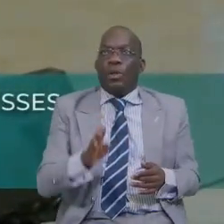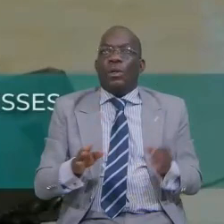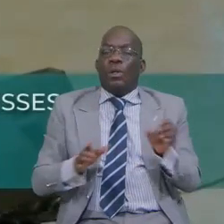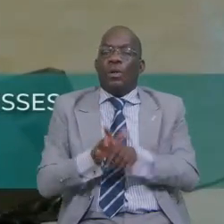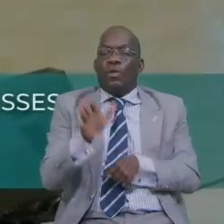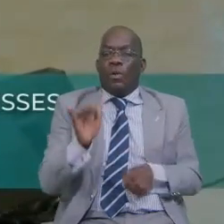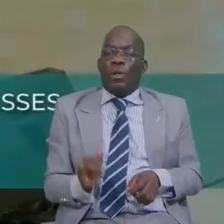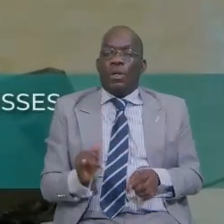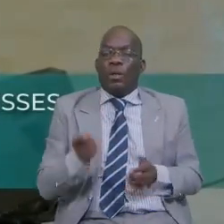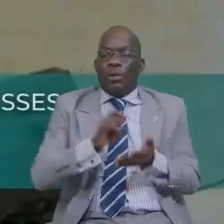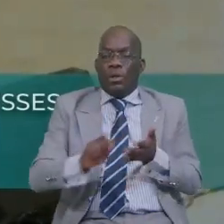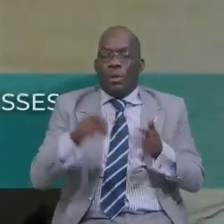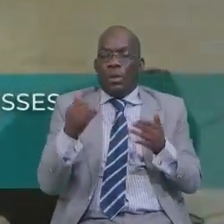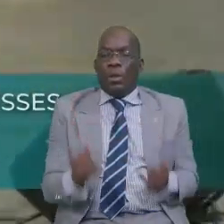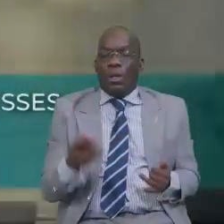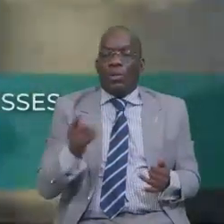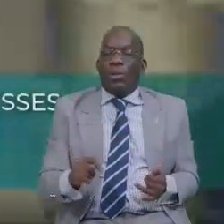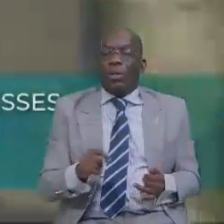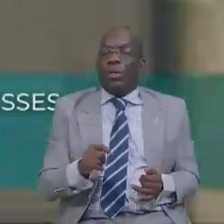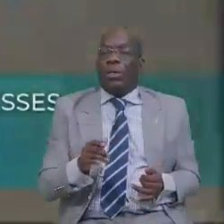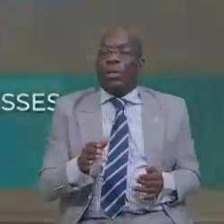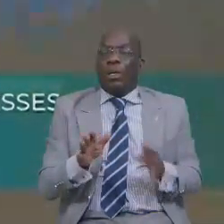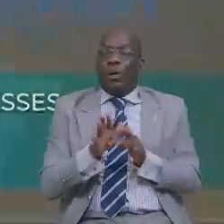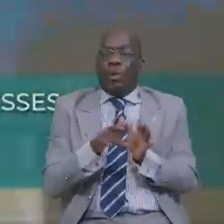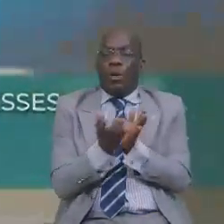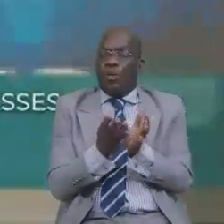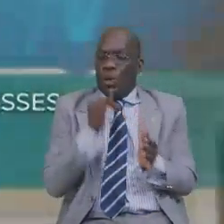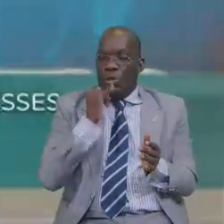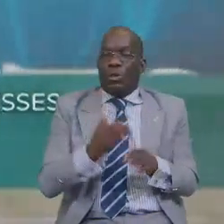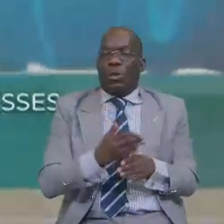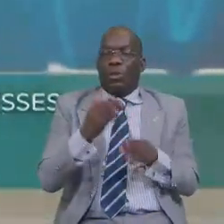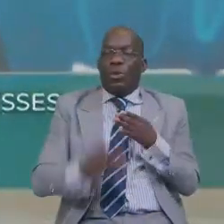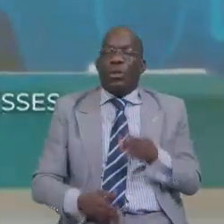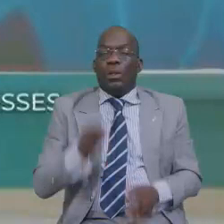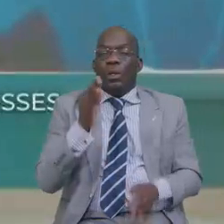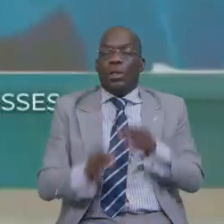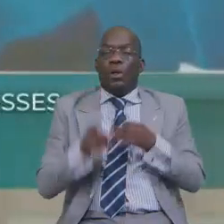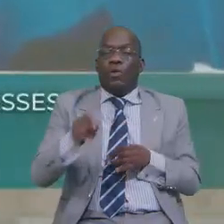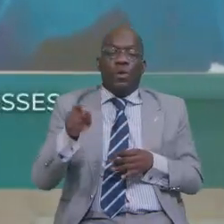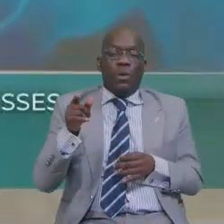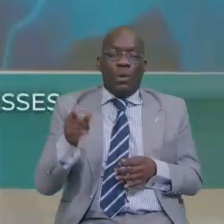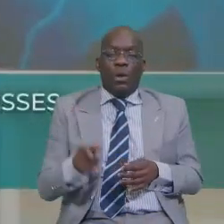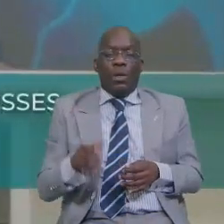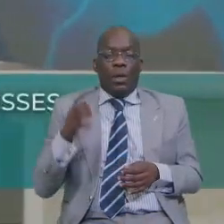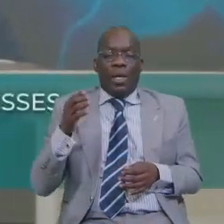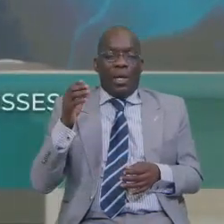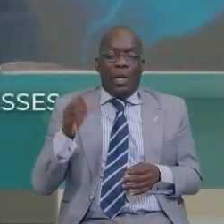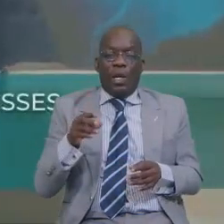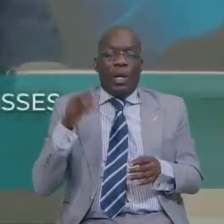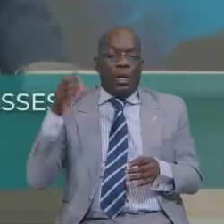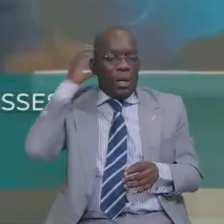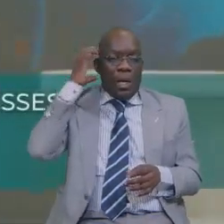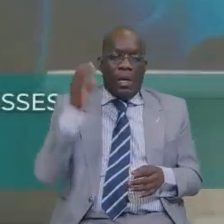is fully written, therefore no miracles anymore. If you listen to those theologians and to